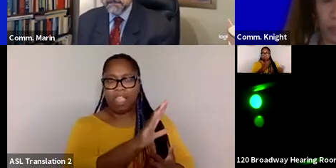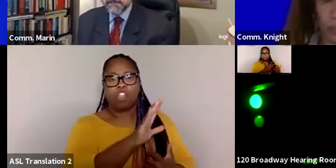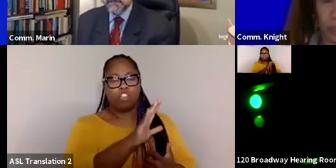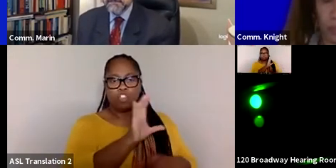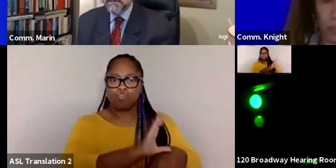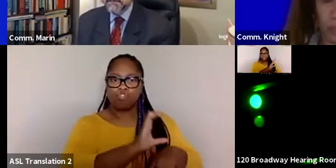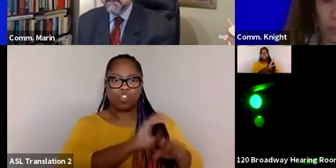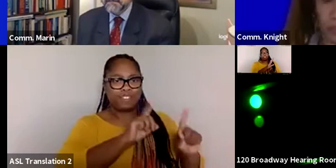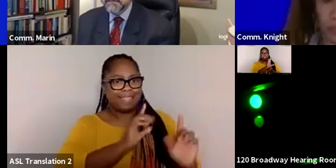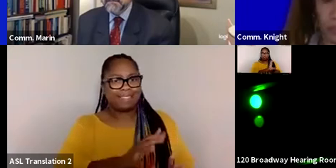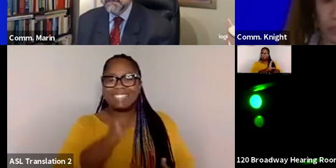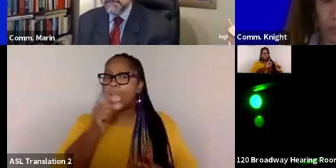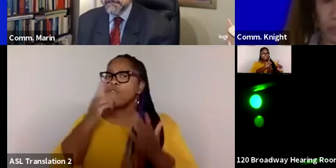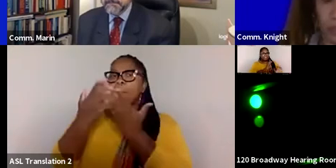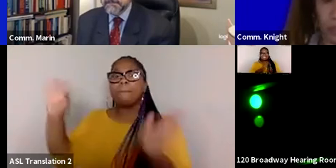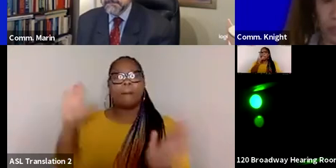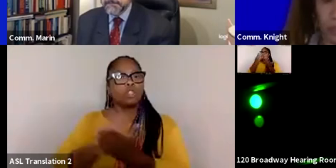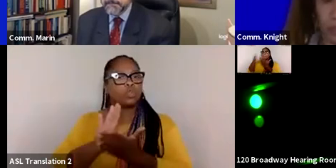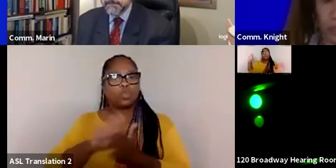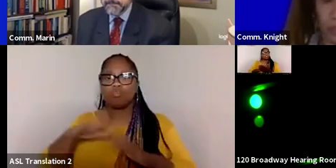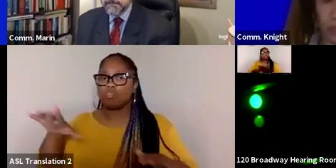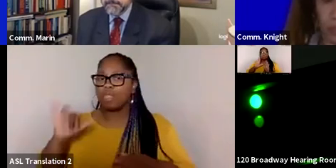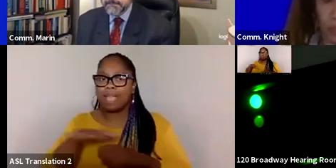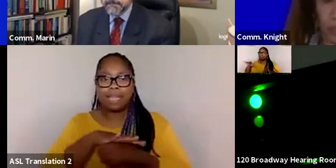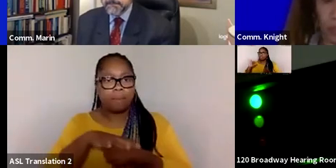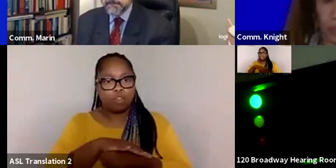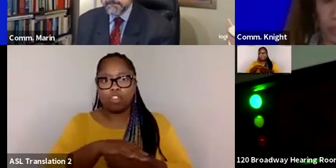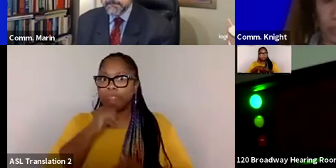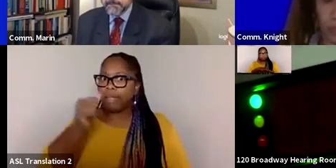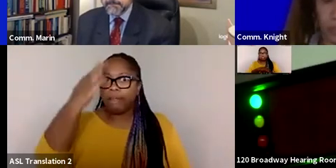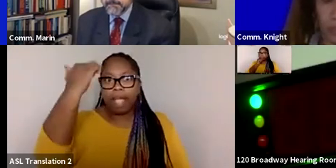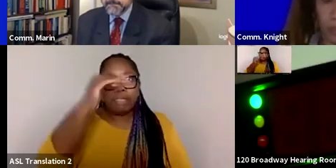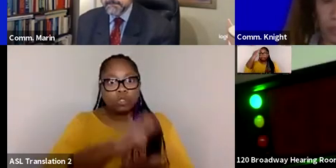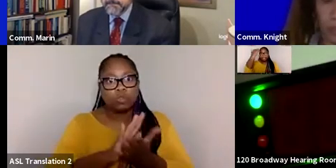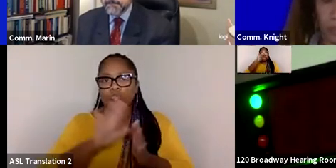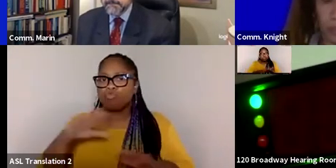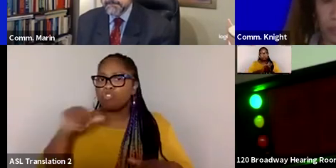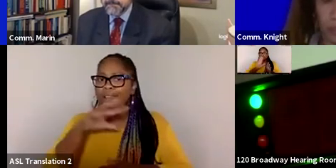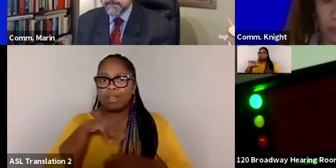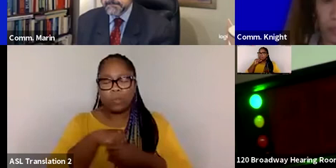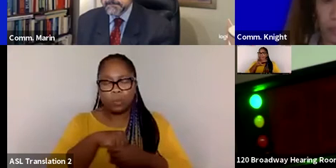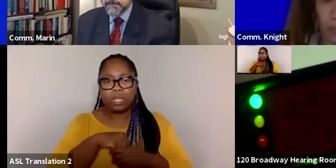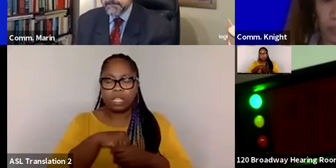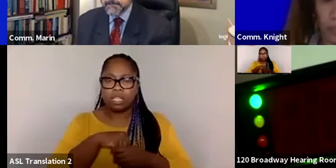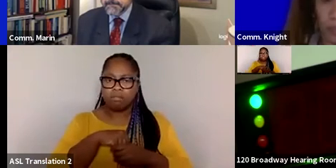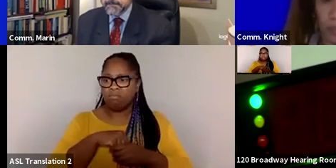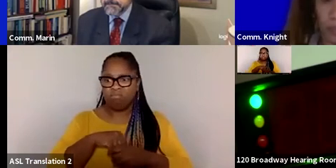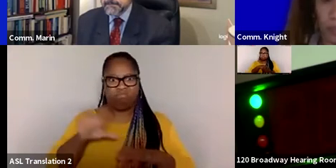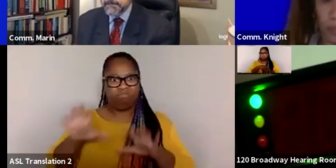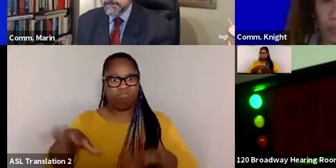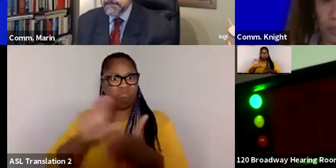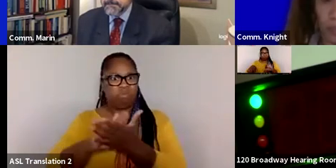not accommodating the public school children in the neighborhood or even the Catholic school children in the neighborhood, which have all been there for